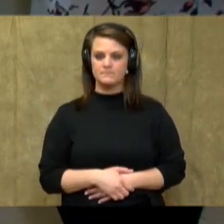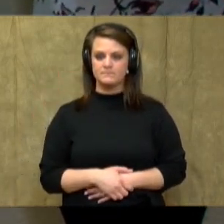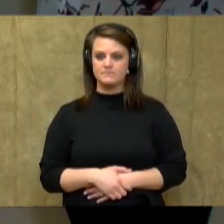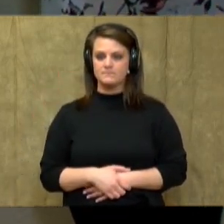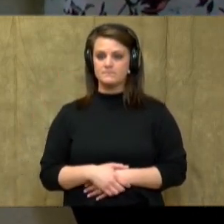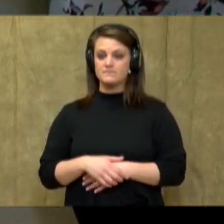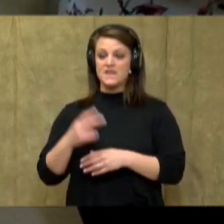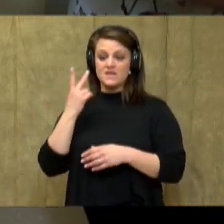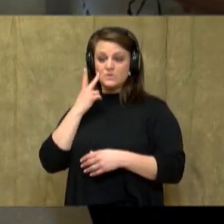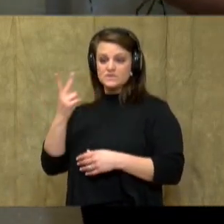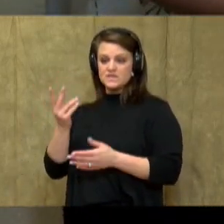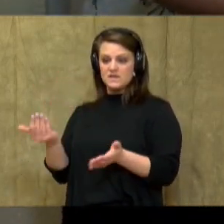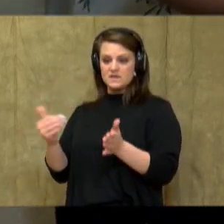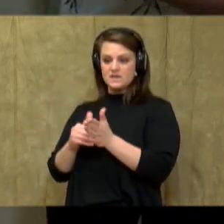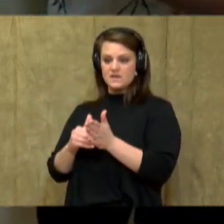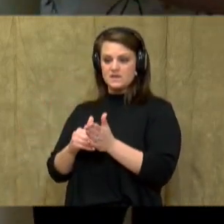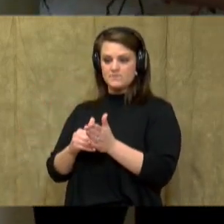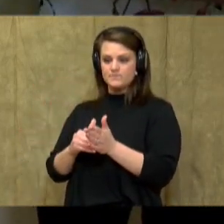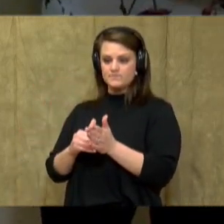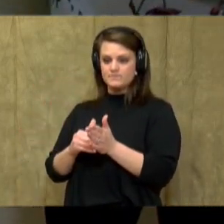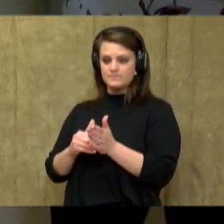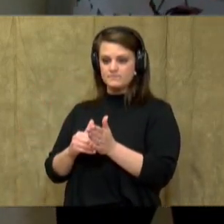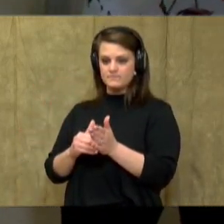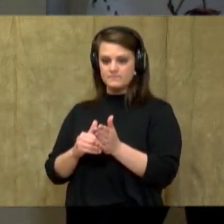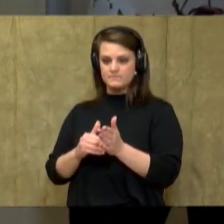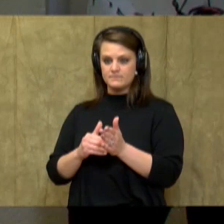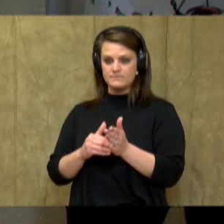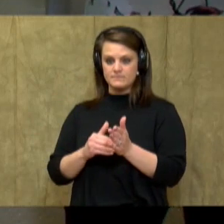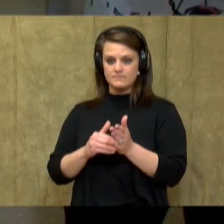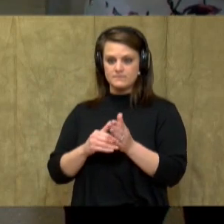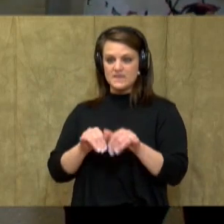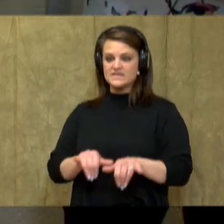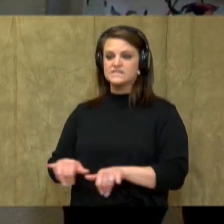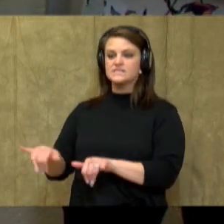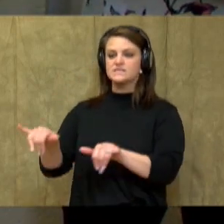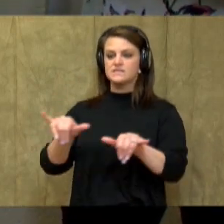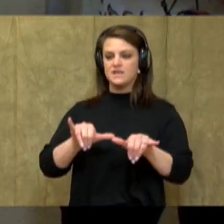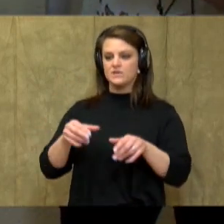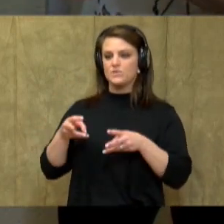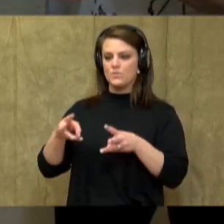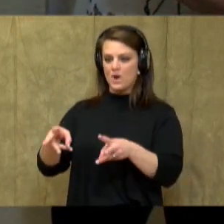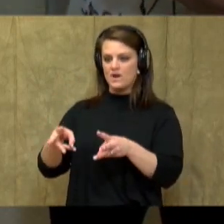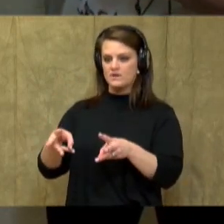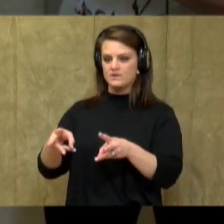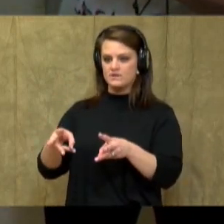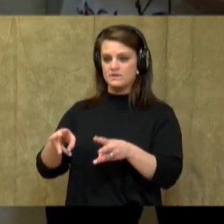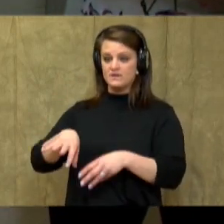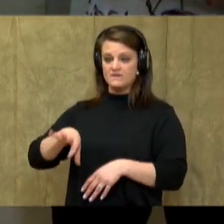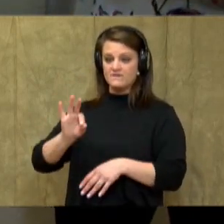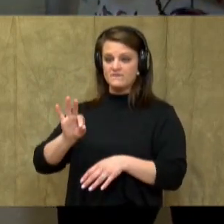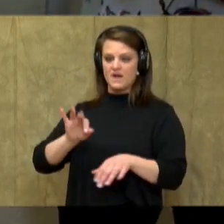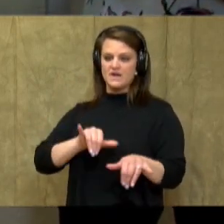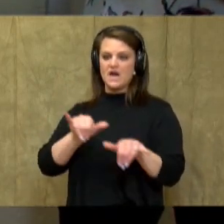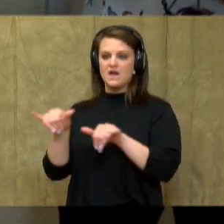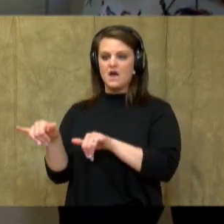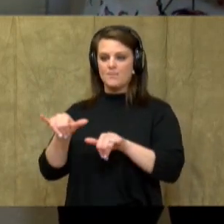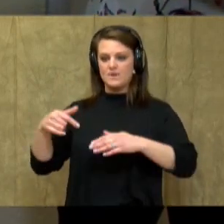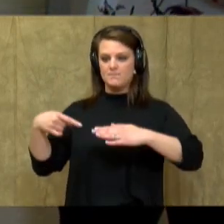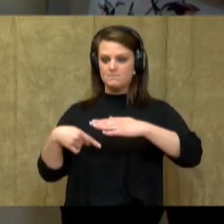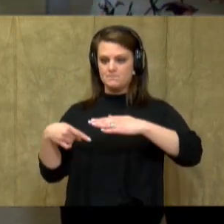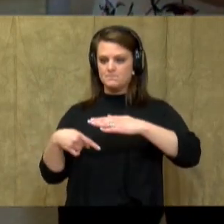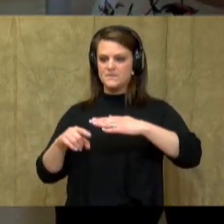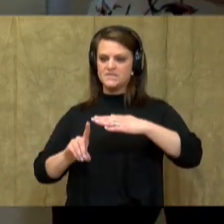can see again that this is the standard way to do it, to find that common